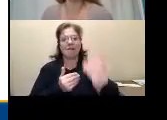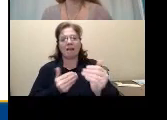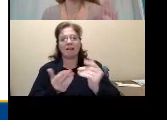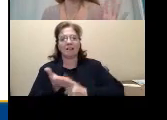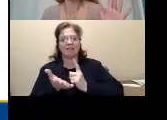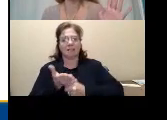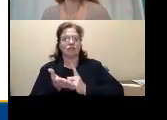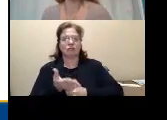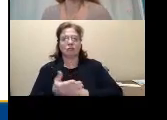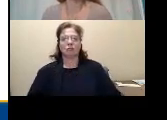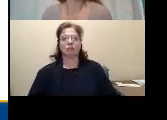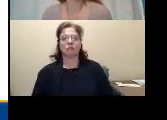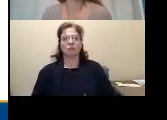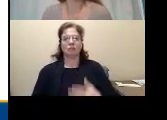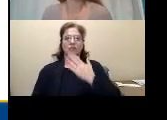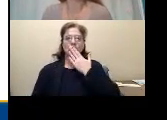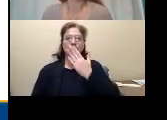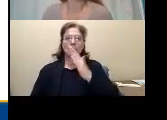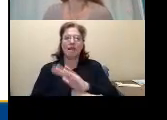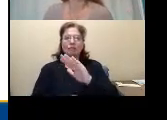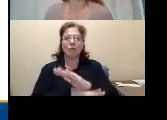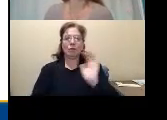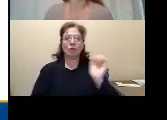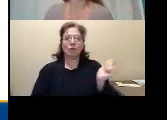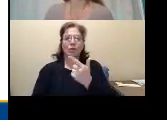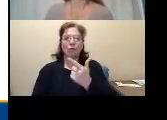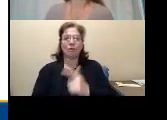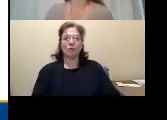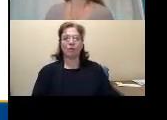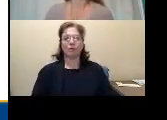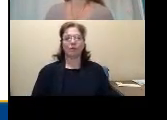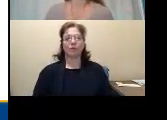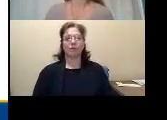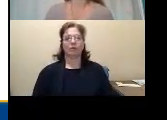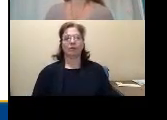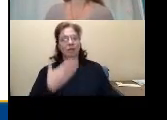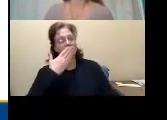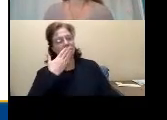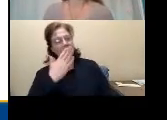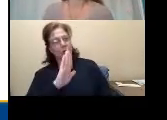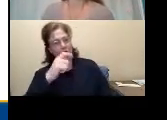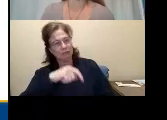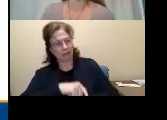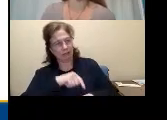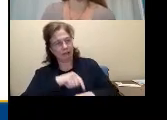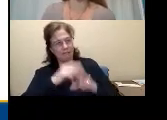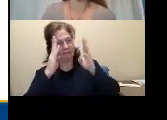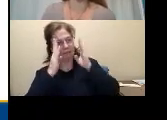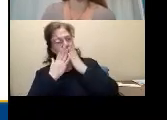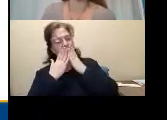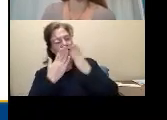conversations. Have a good afternoon, everyone. Thank you everyone for your time and attention.